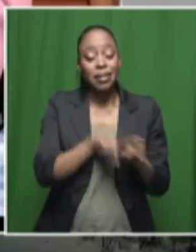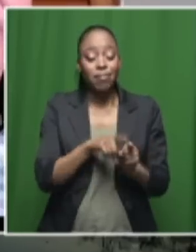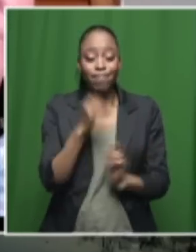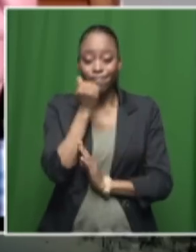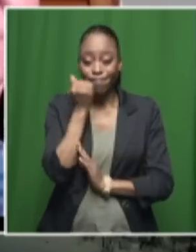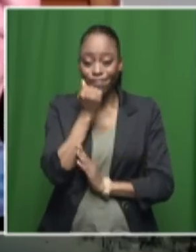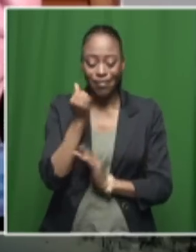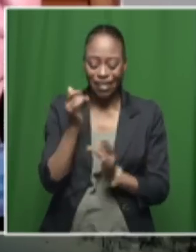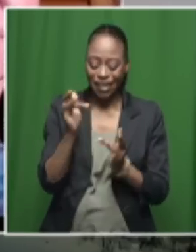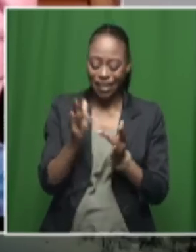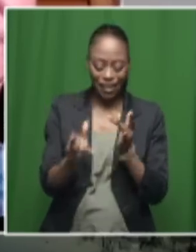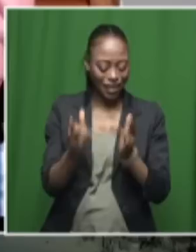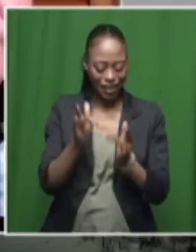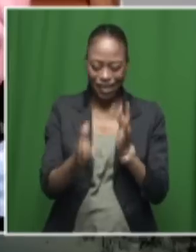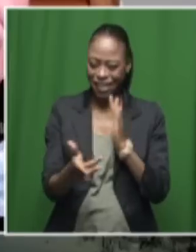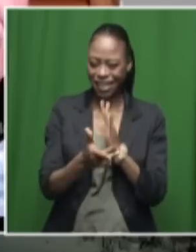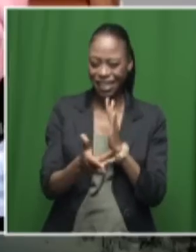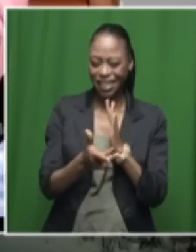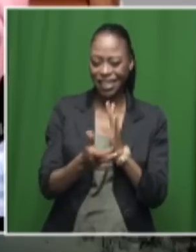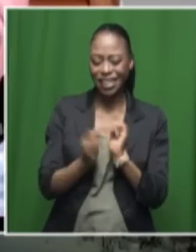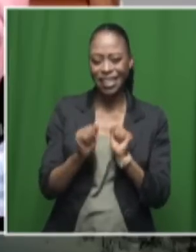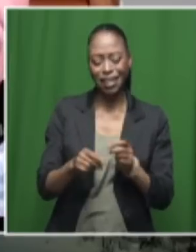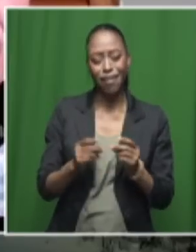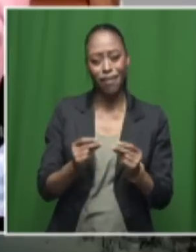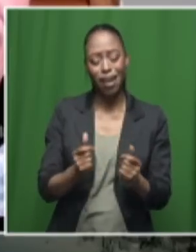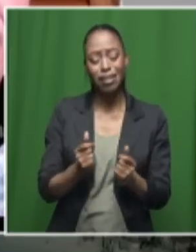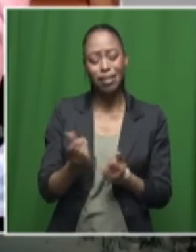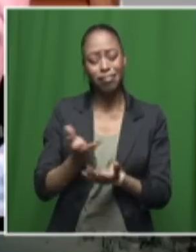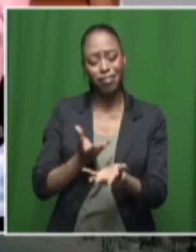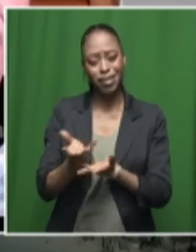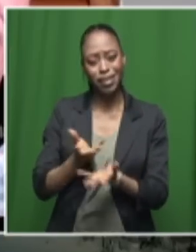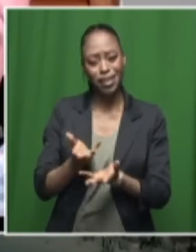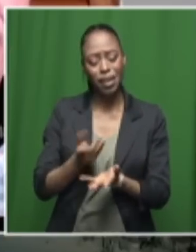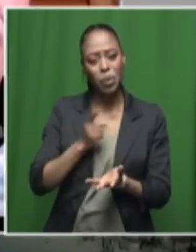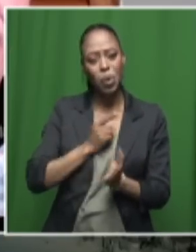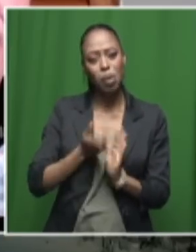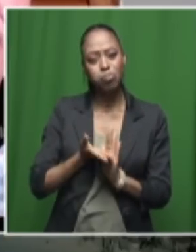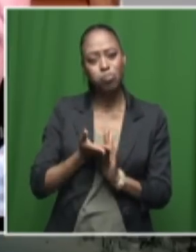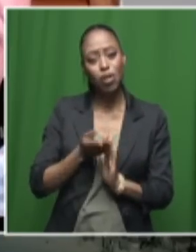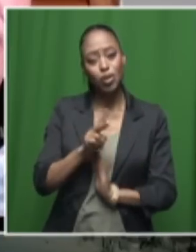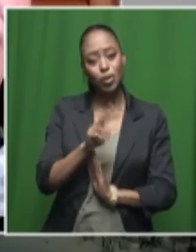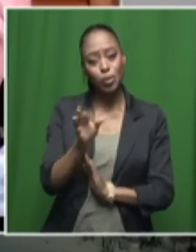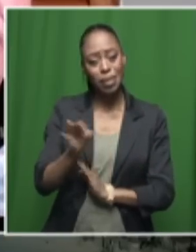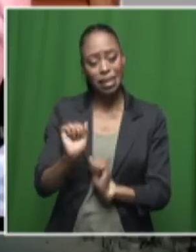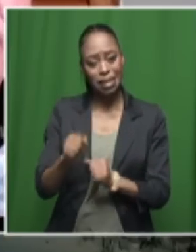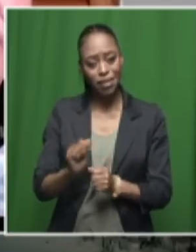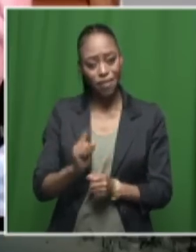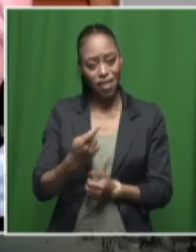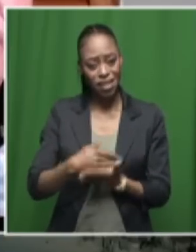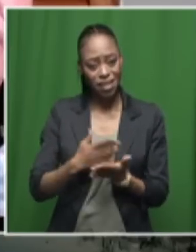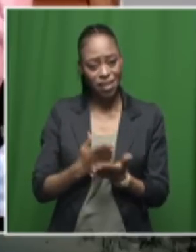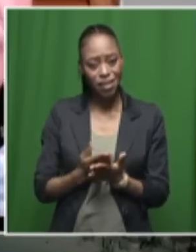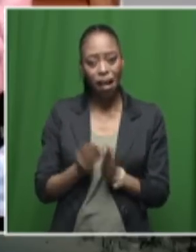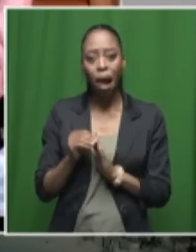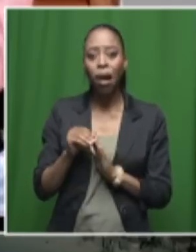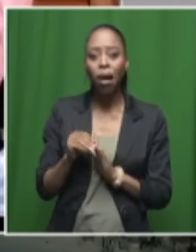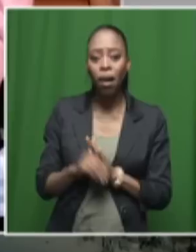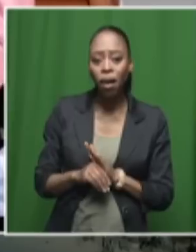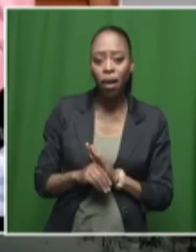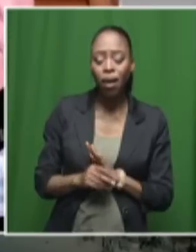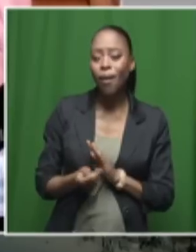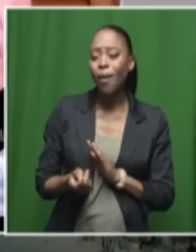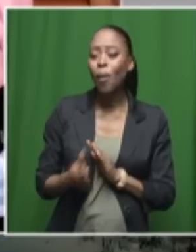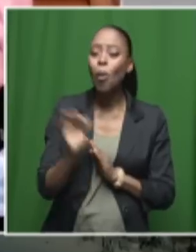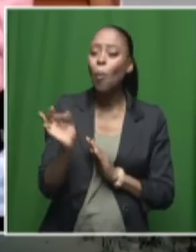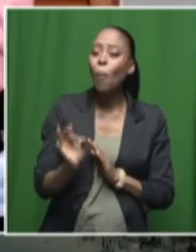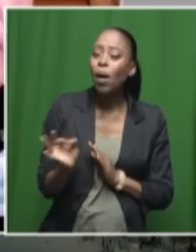some technical issues. Yeah, no problem. Let's quickly get into it. So an increase of almost 2% in the first quarter, then a shrinkage of almost a percentage point